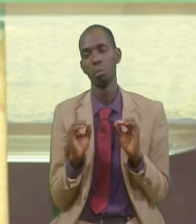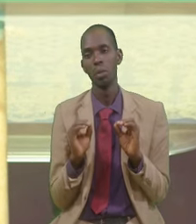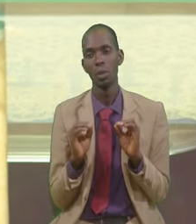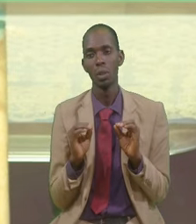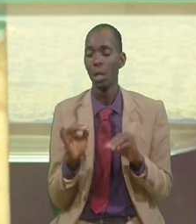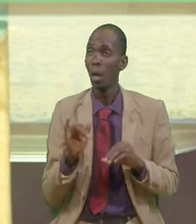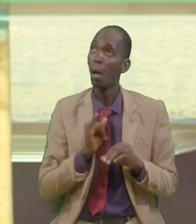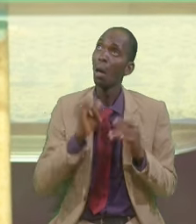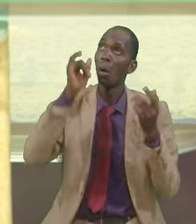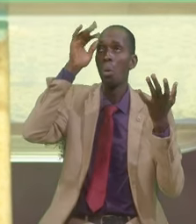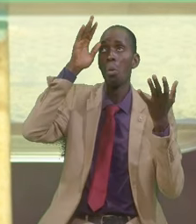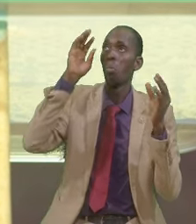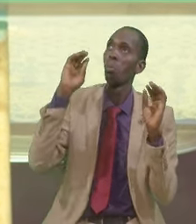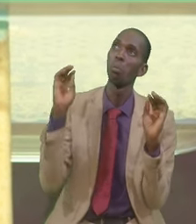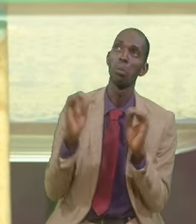I hold nothing.